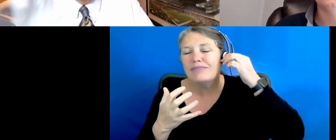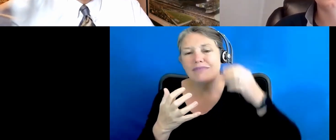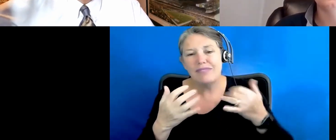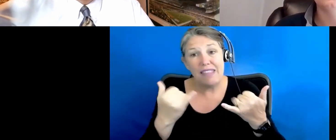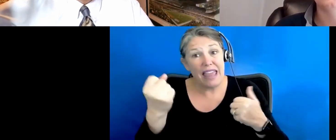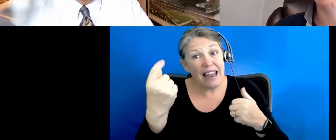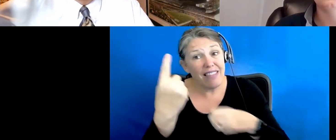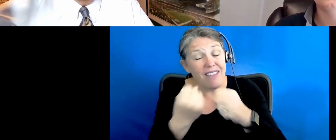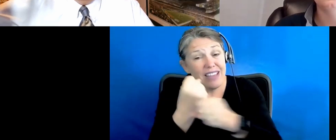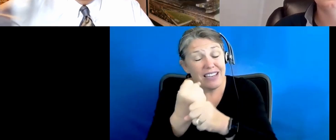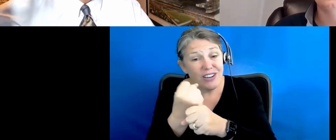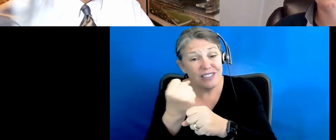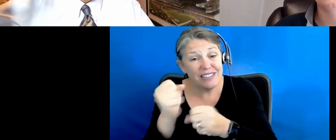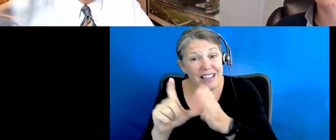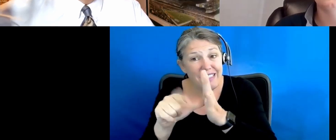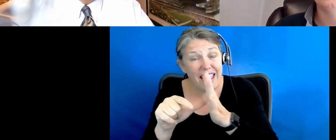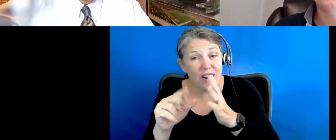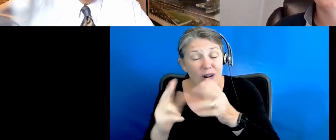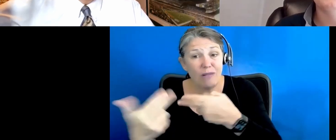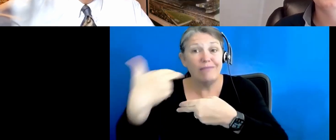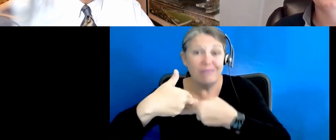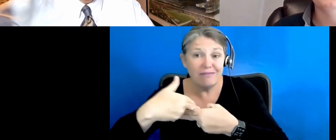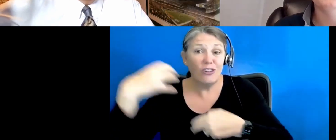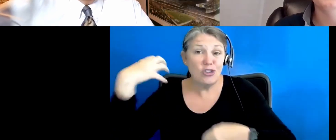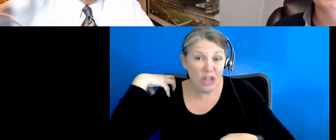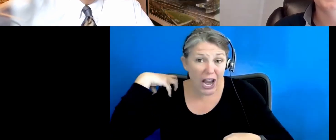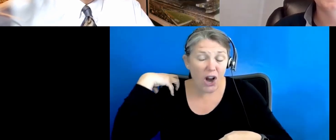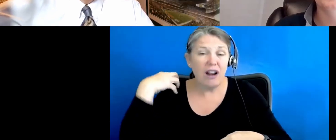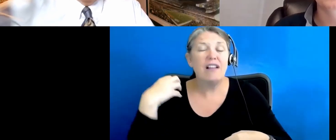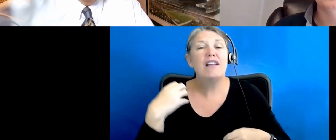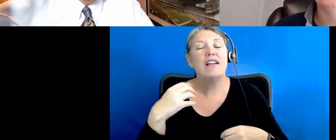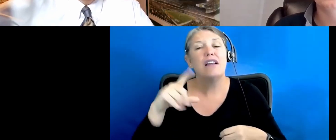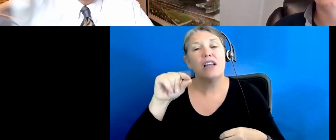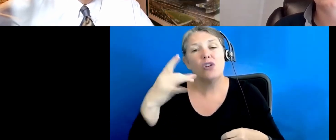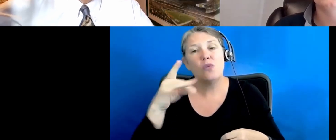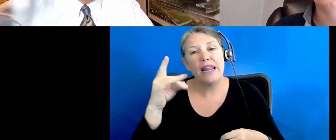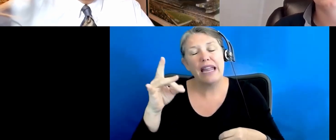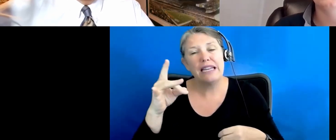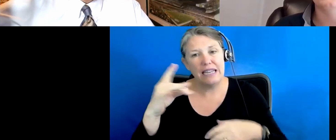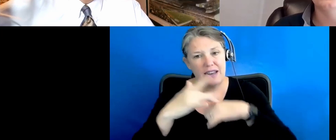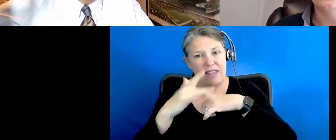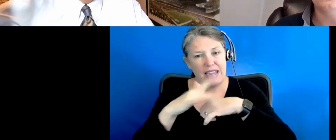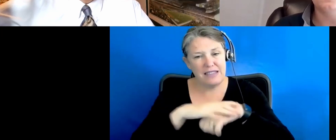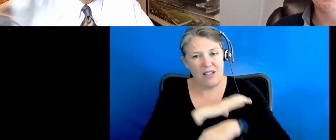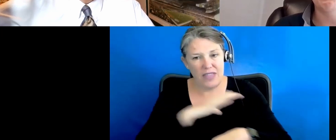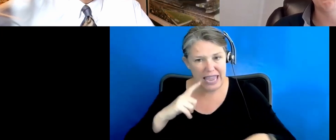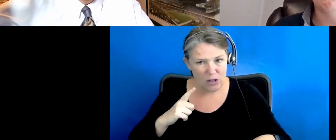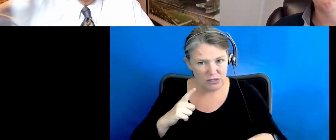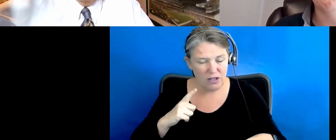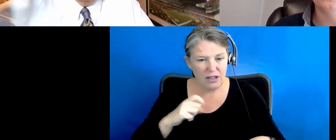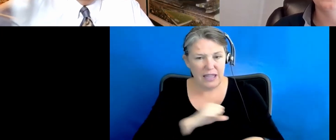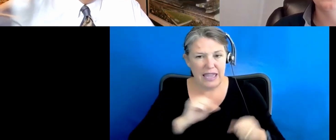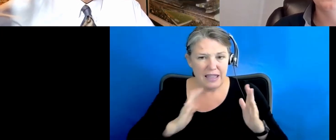11 years later be designated as its chairman. In 2018, there was a vacancy on the council, and Senator